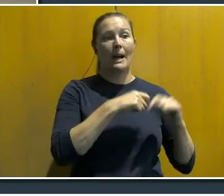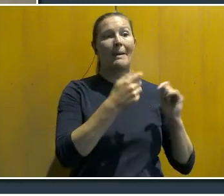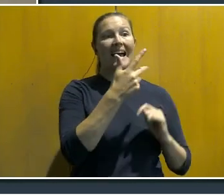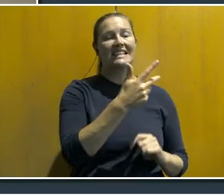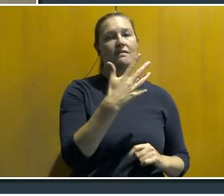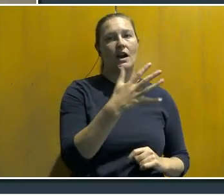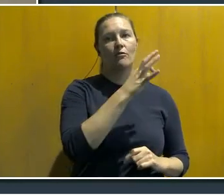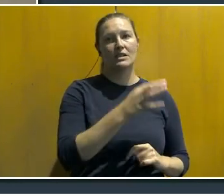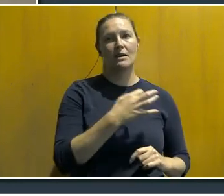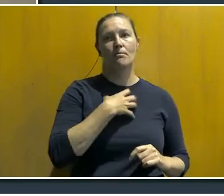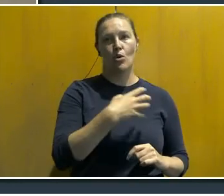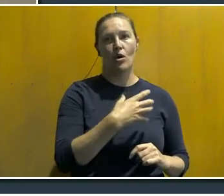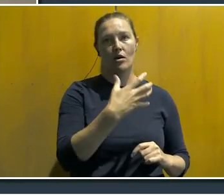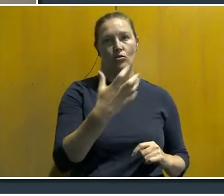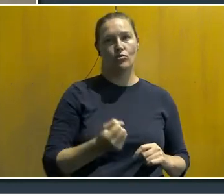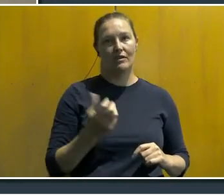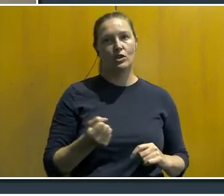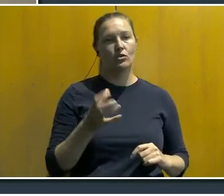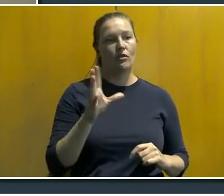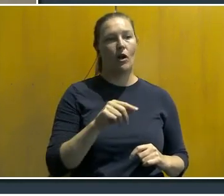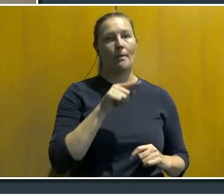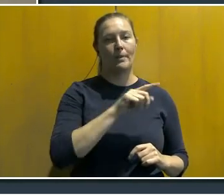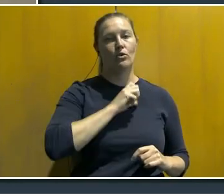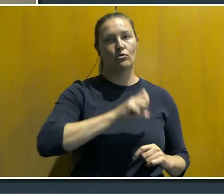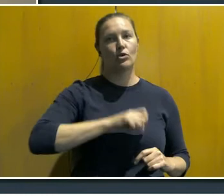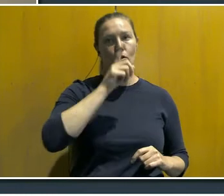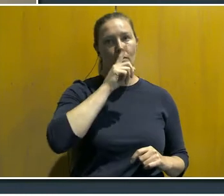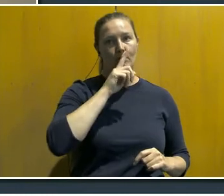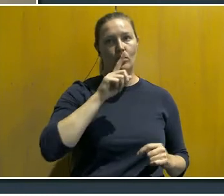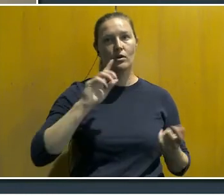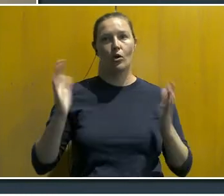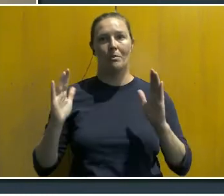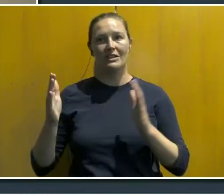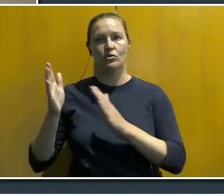more cash in hand from rural people than residential people